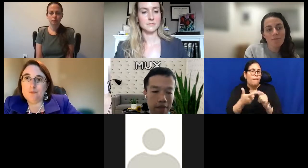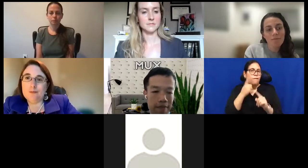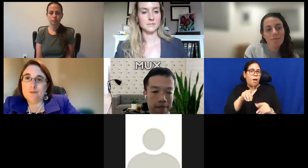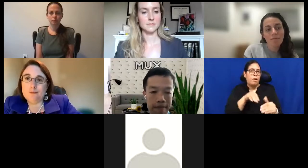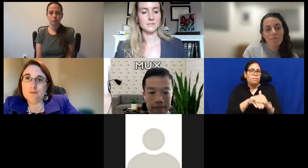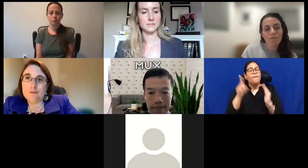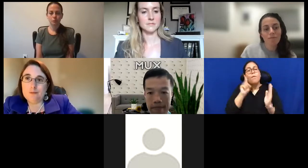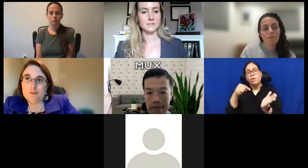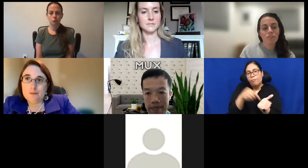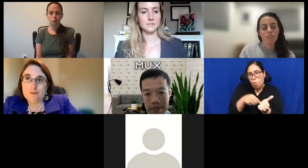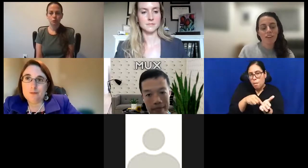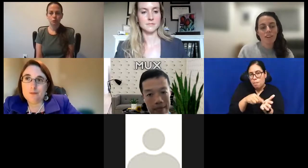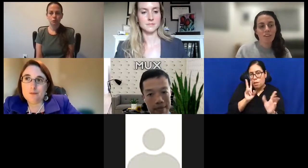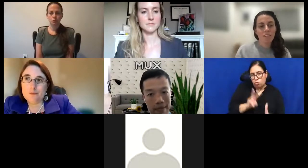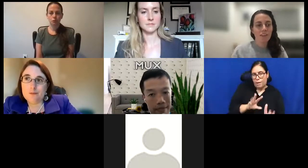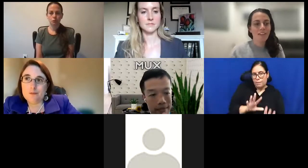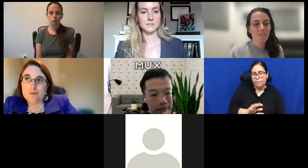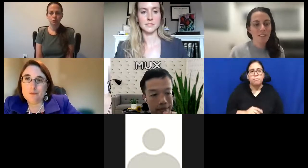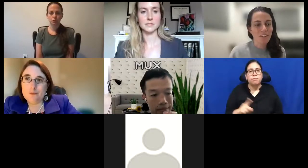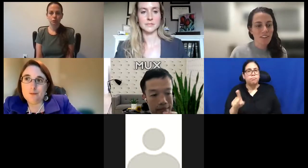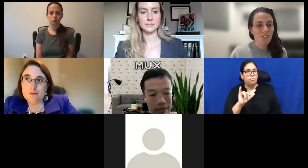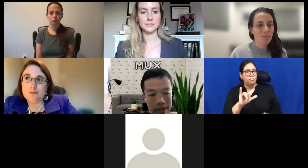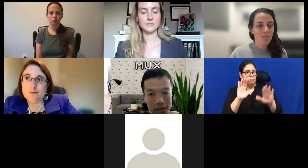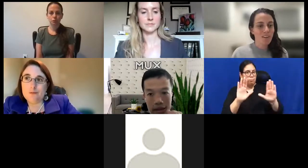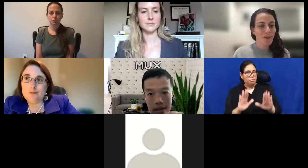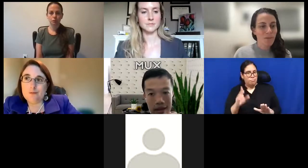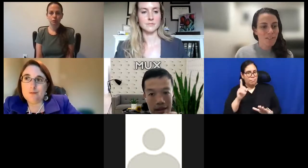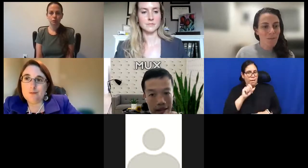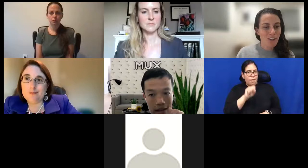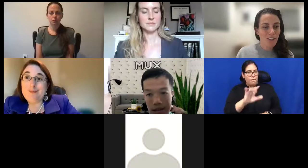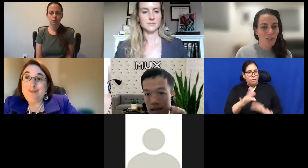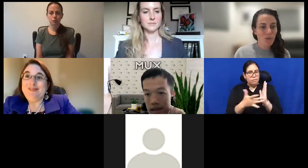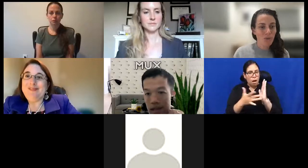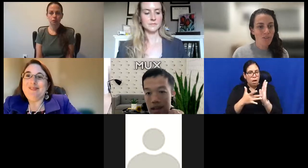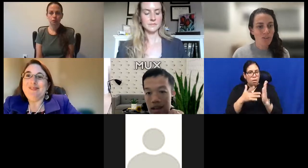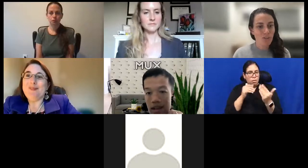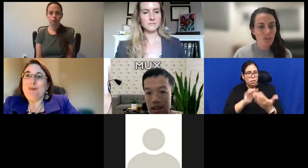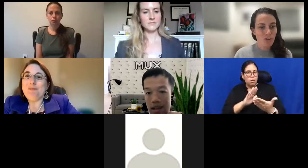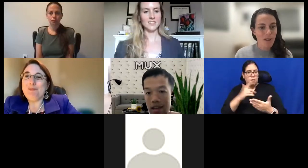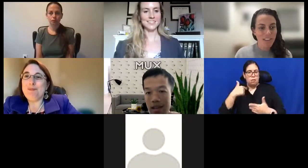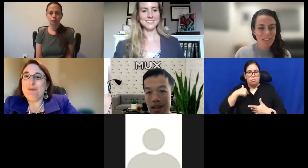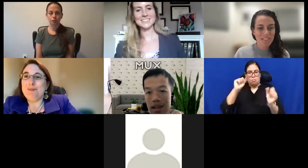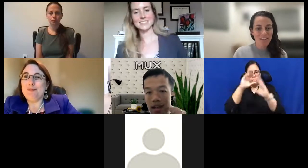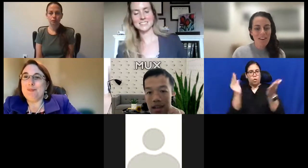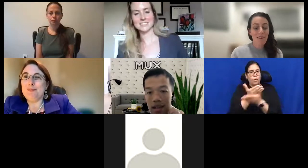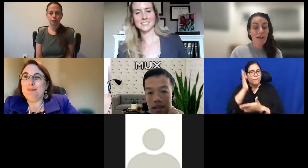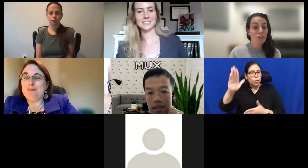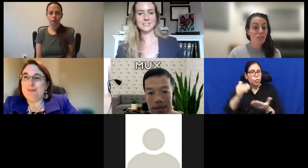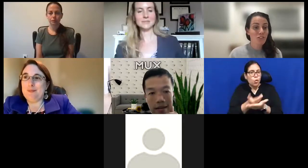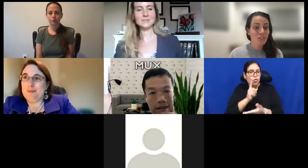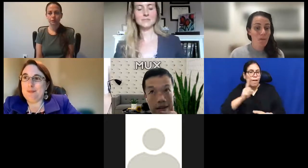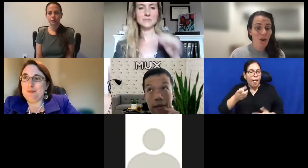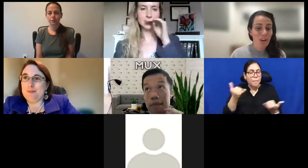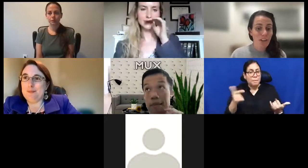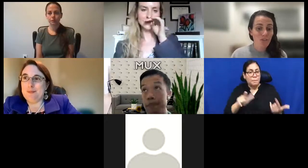affordability perspective. That's great. I love the technology perspective, helping us imagine new futures, new realities. All right, I'm going to turn